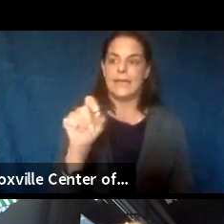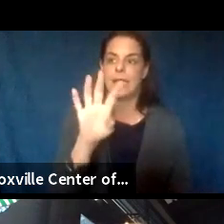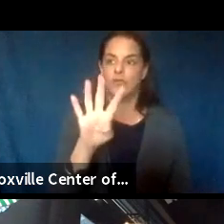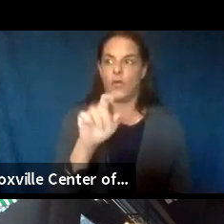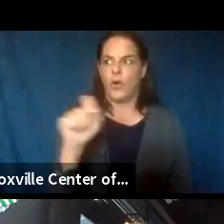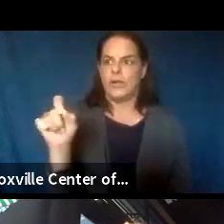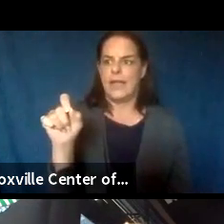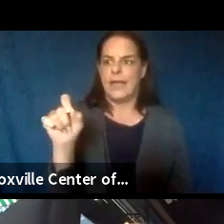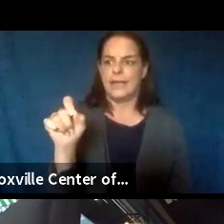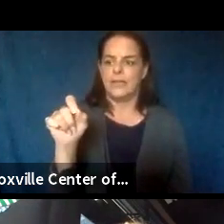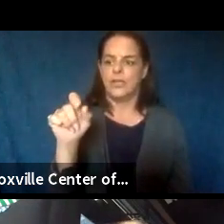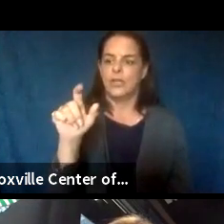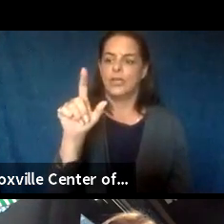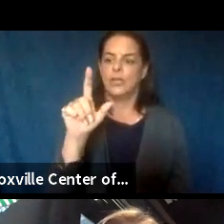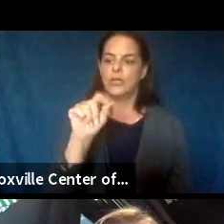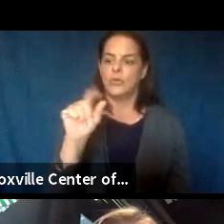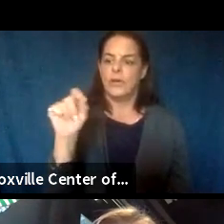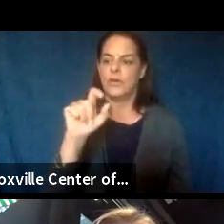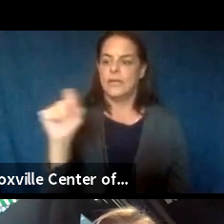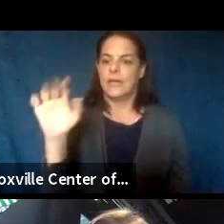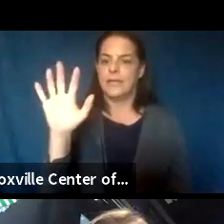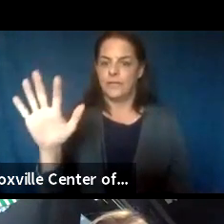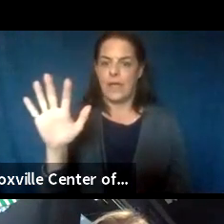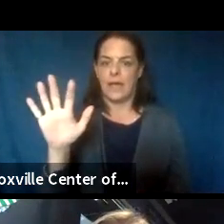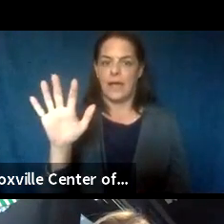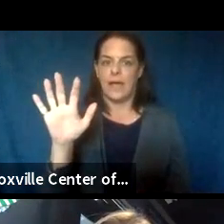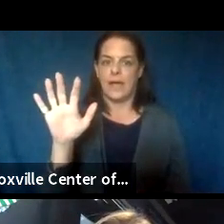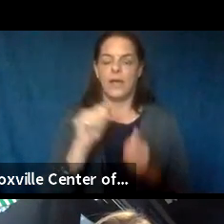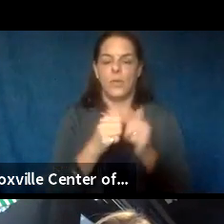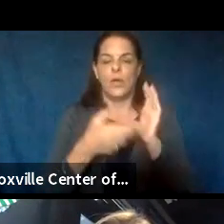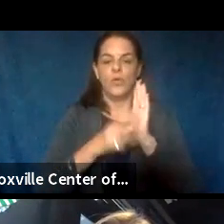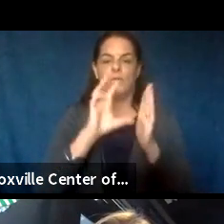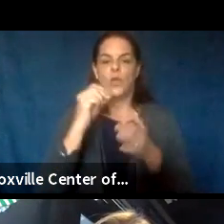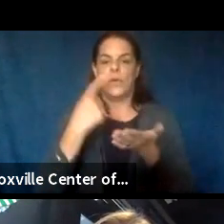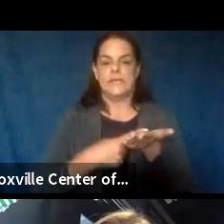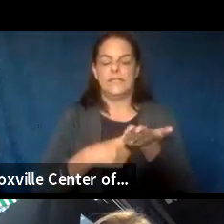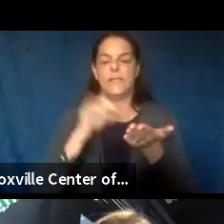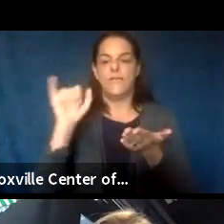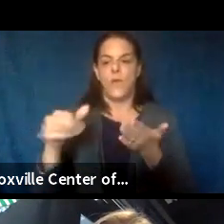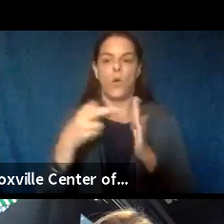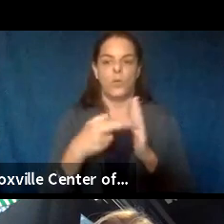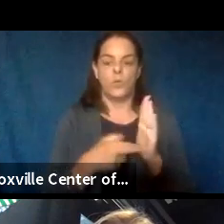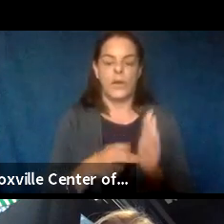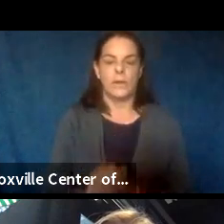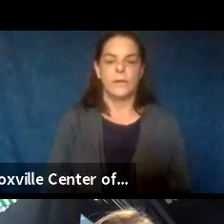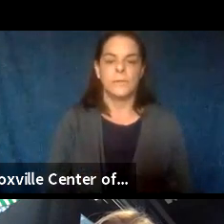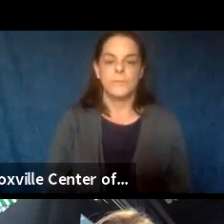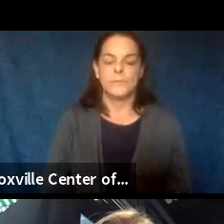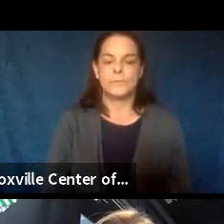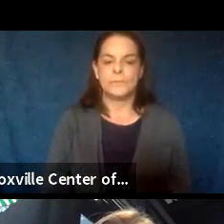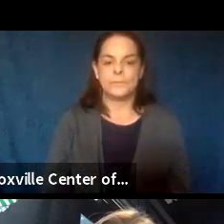220-5 with a review and discussion of those regulations.